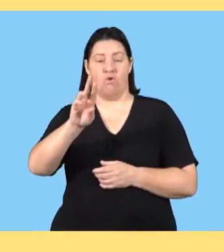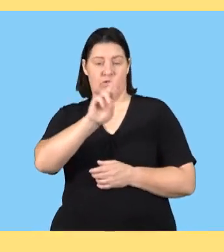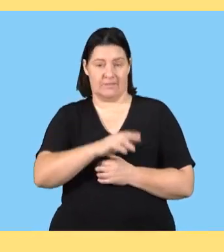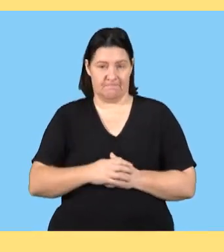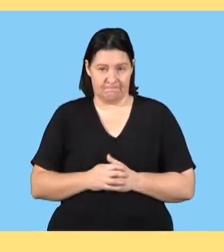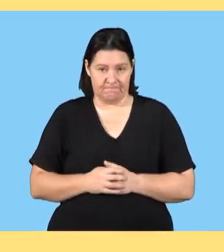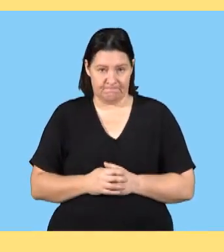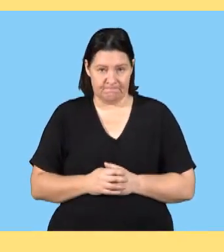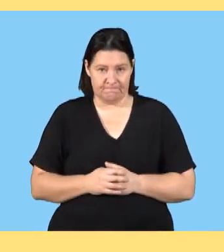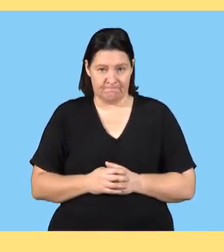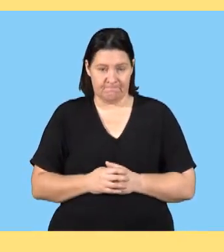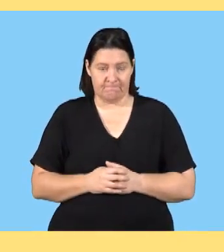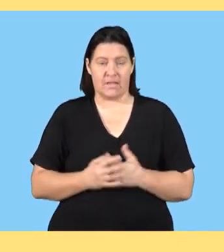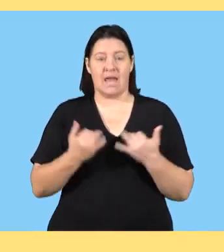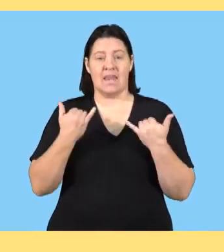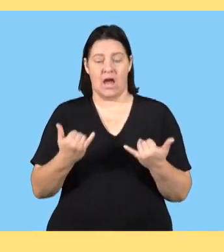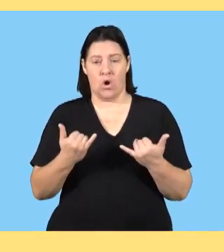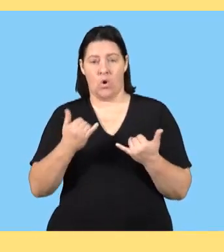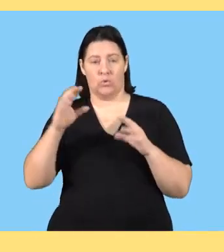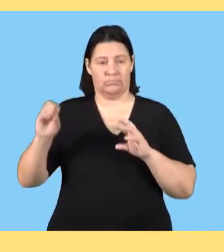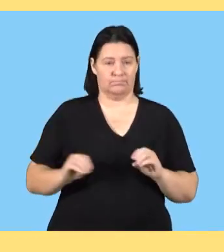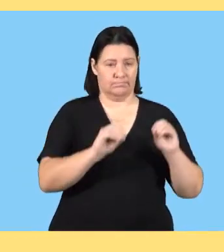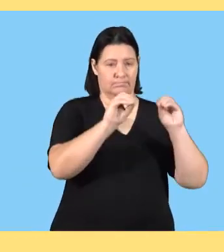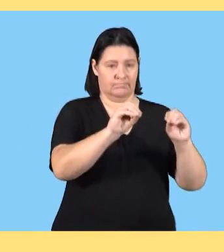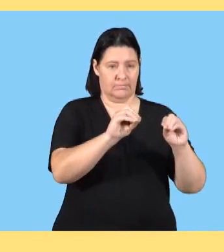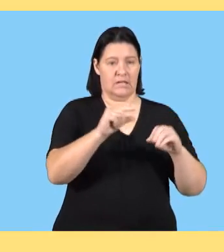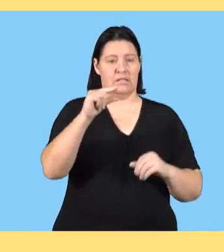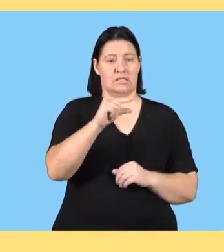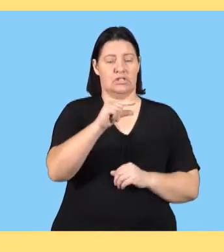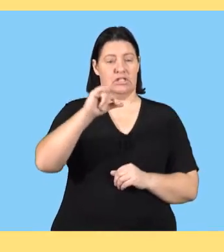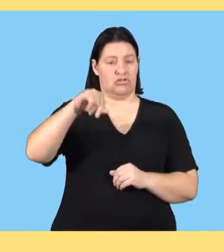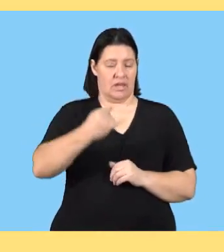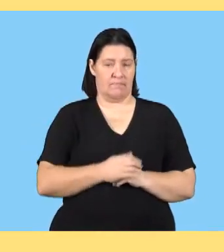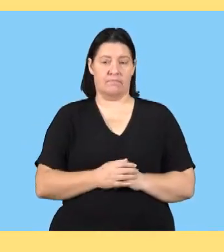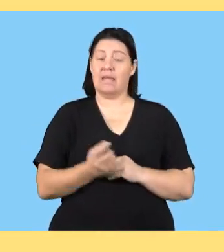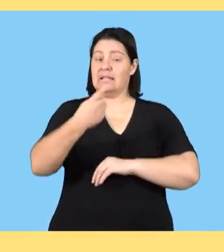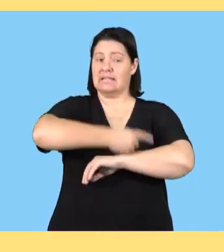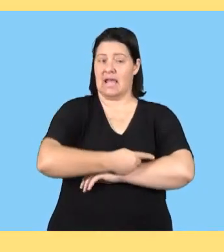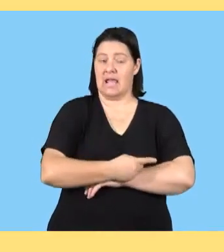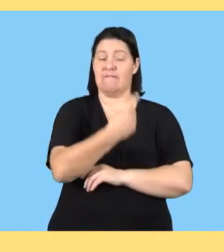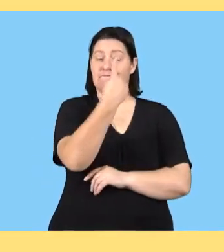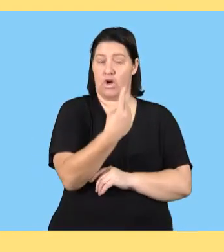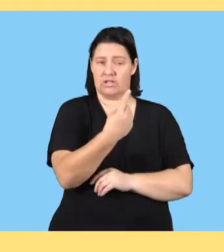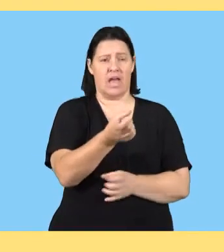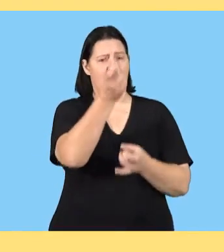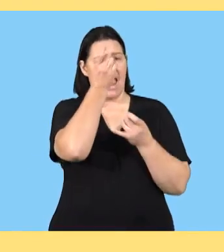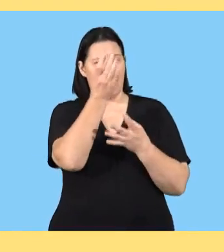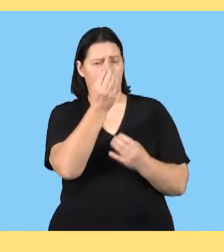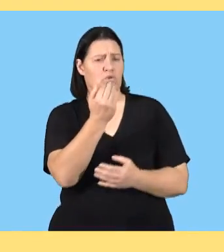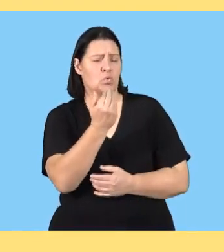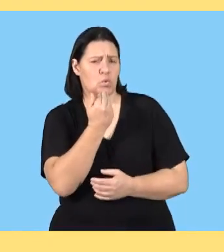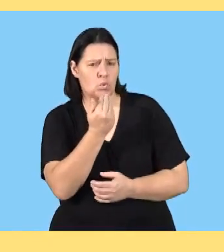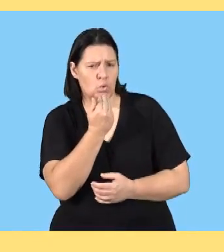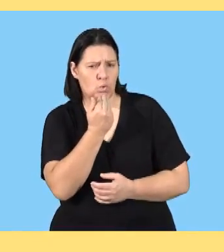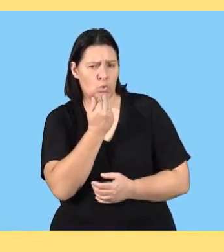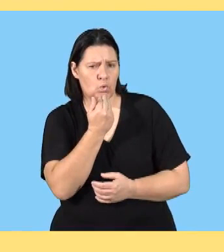184. Let us now come and record this in the GJ. The day is the first. The details.